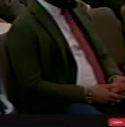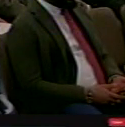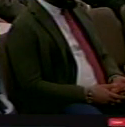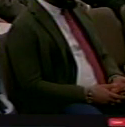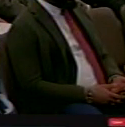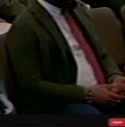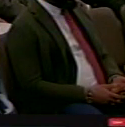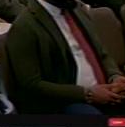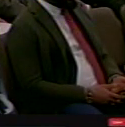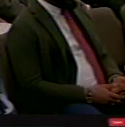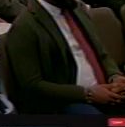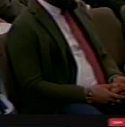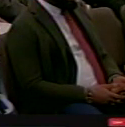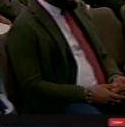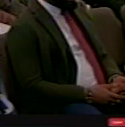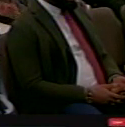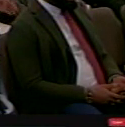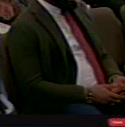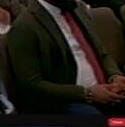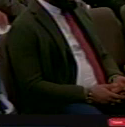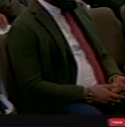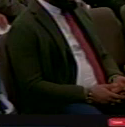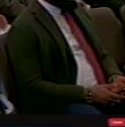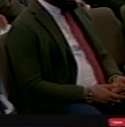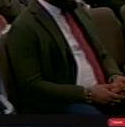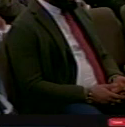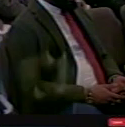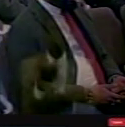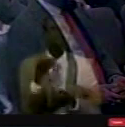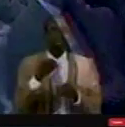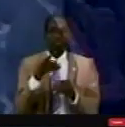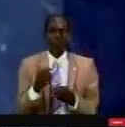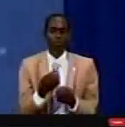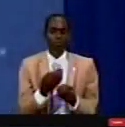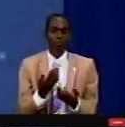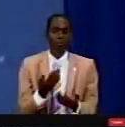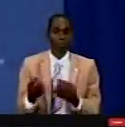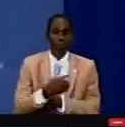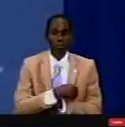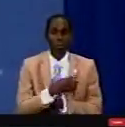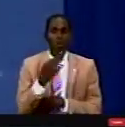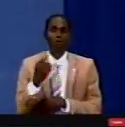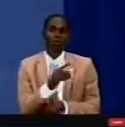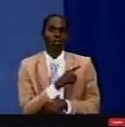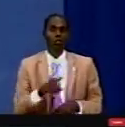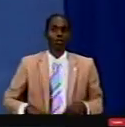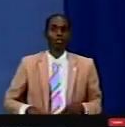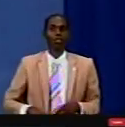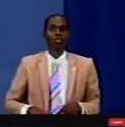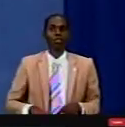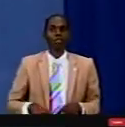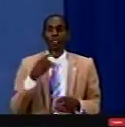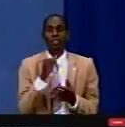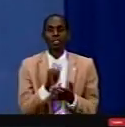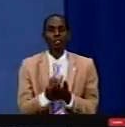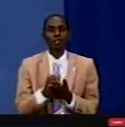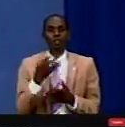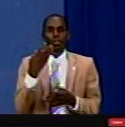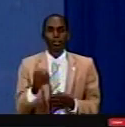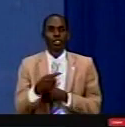he says in the day of the the Lord he says for the day of the Lord will come